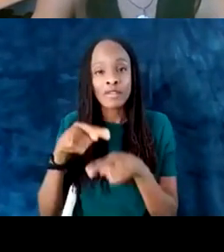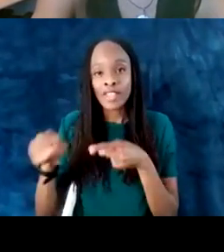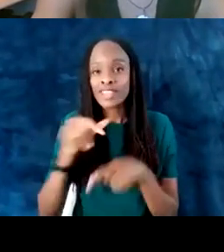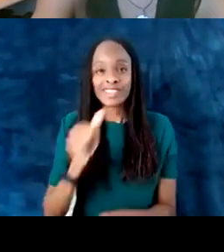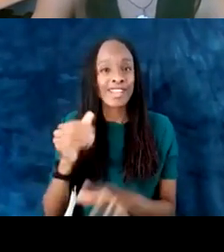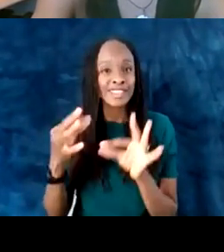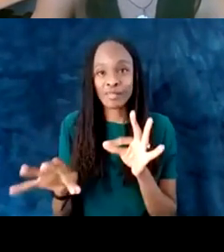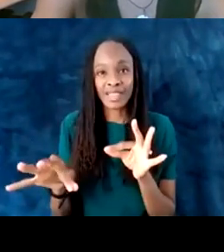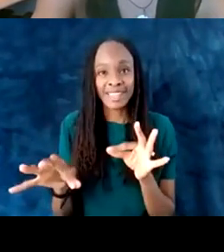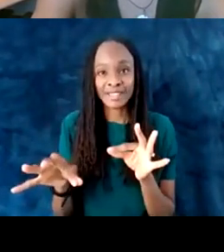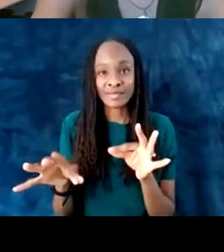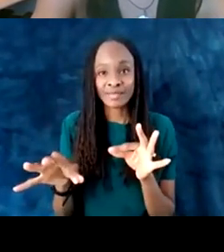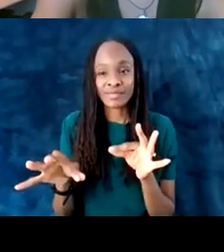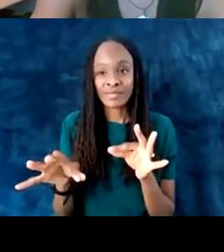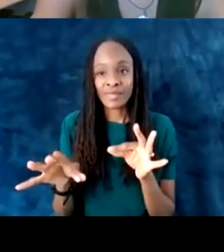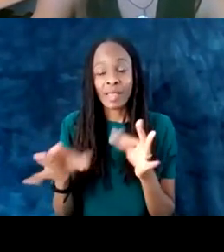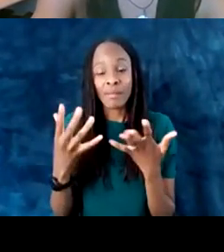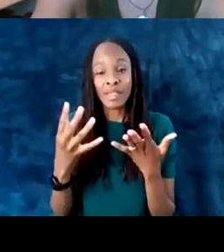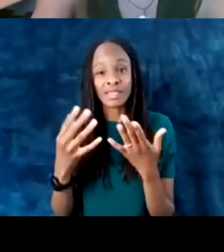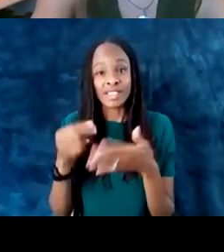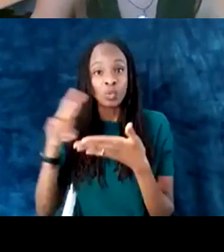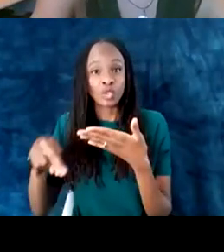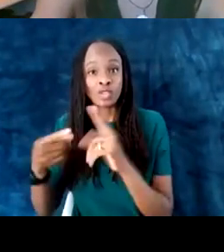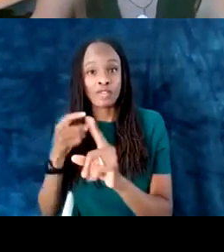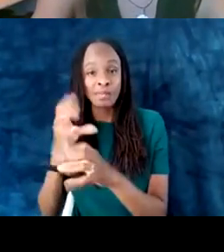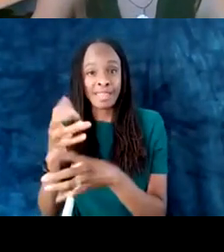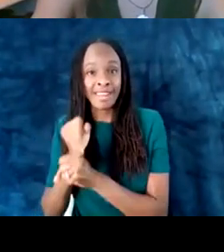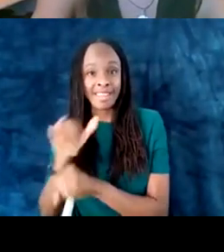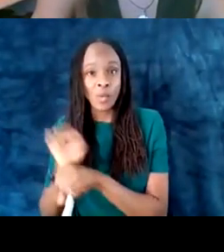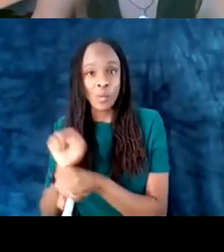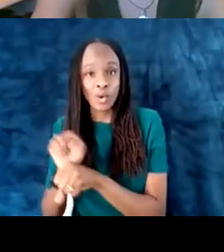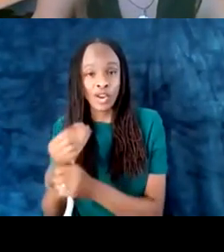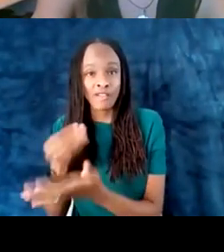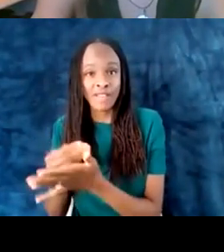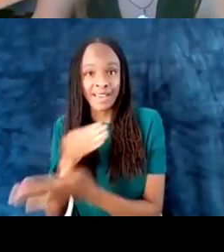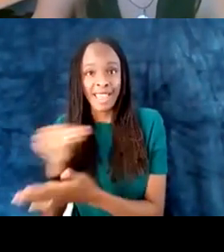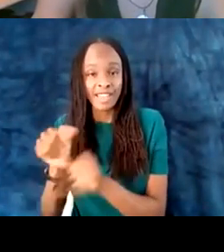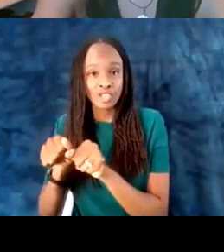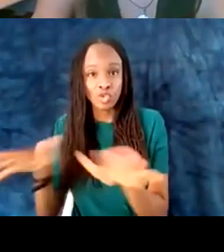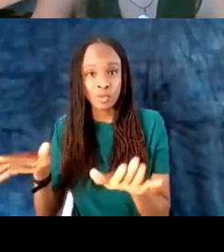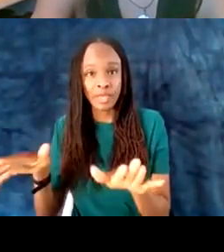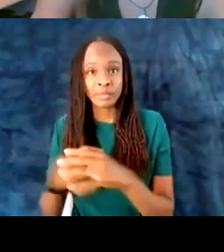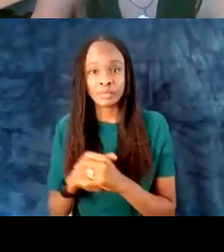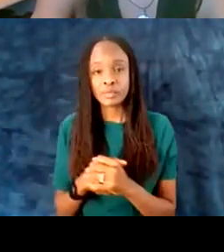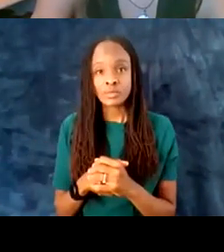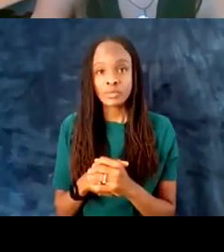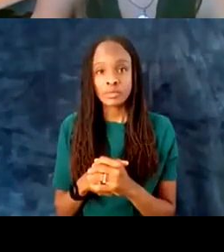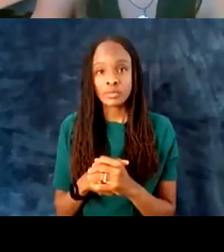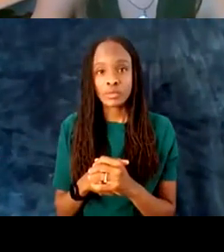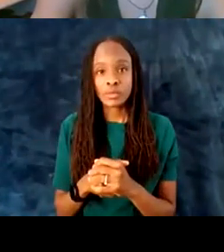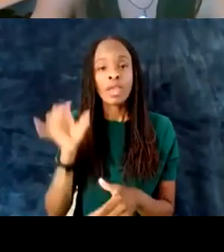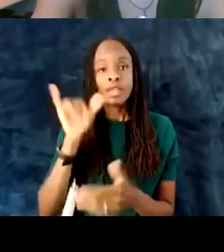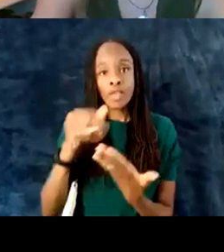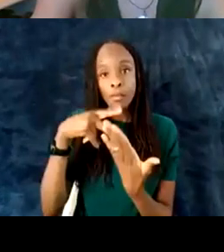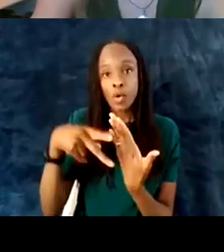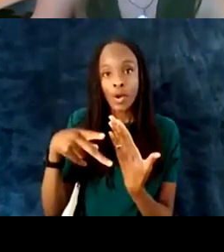simply, are actually resulting in getting that work funded and distributed, and that program and